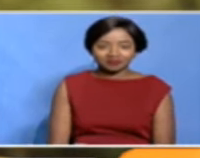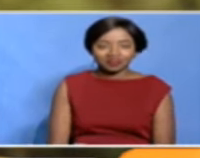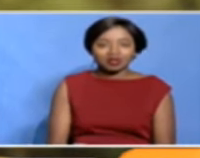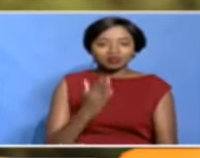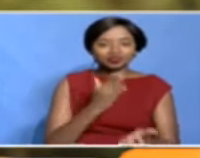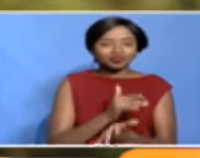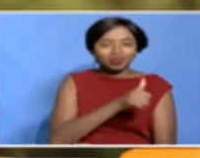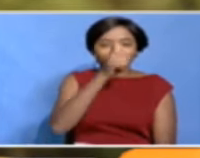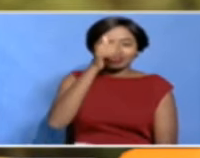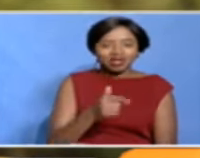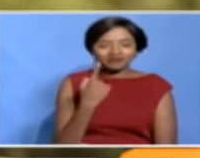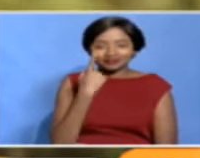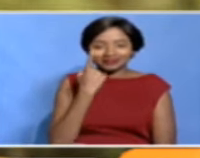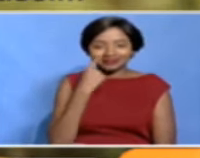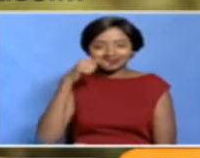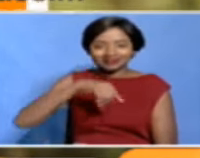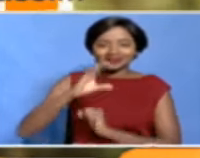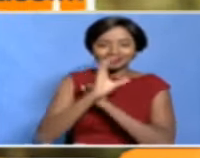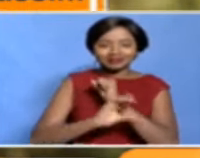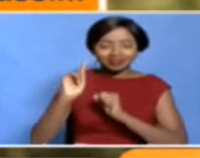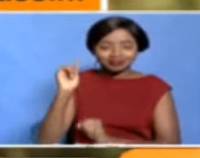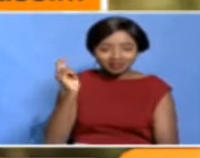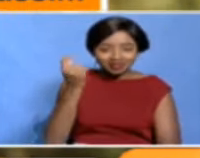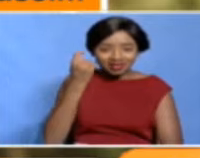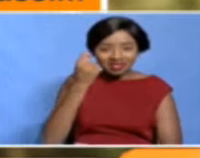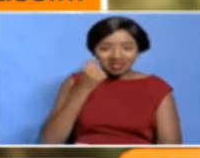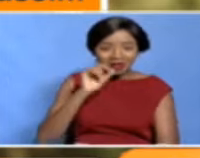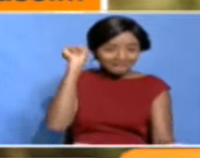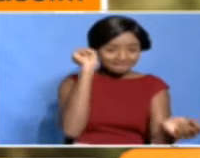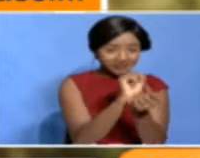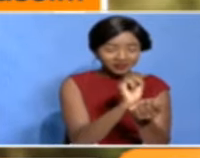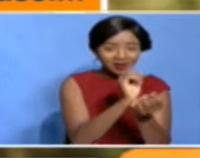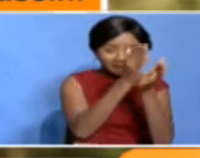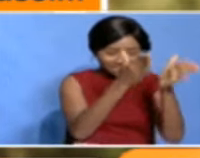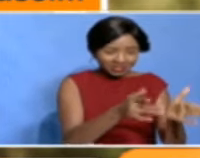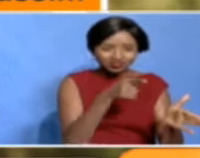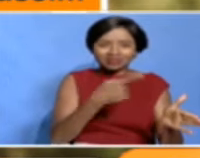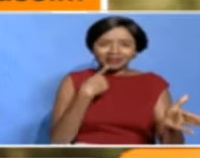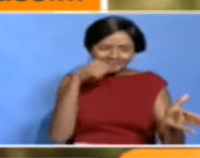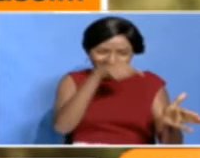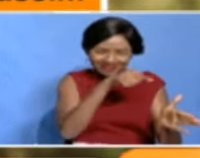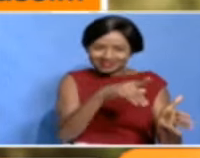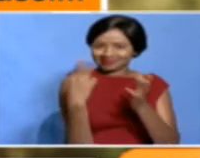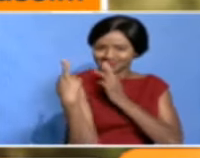intelligence of this country of ours. Kushika mtu mmoja akatuambia this is a recruiter.